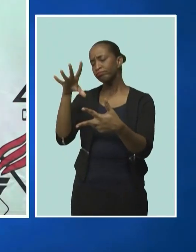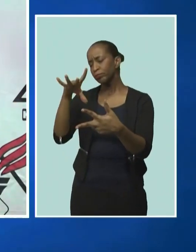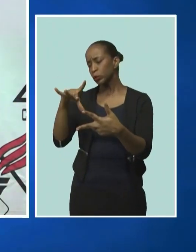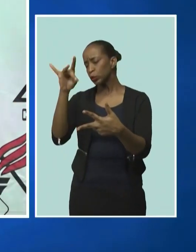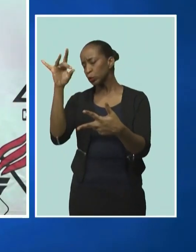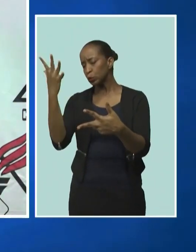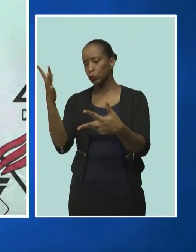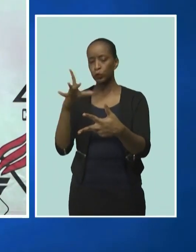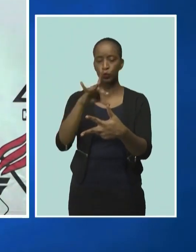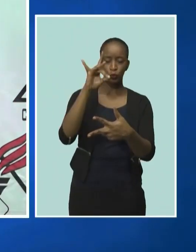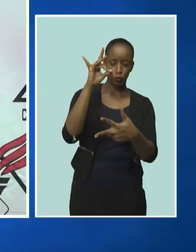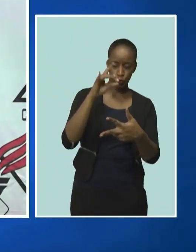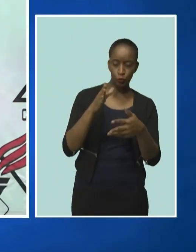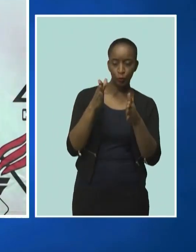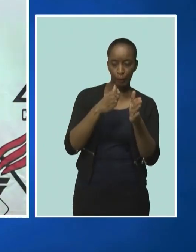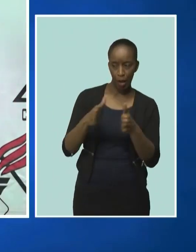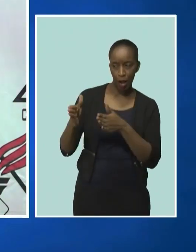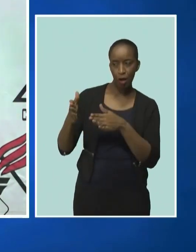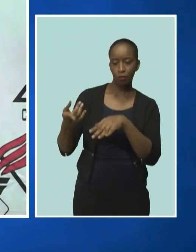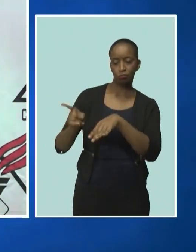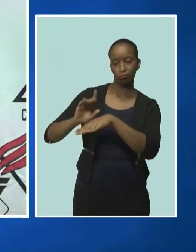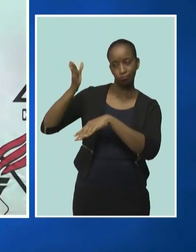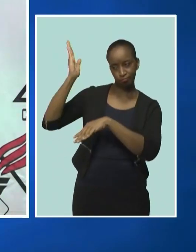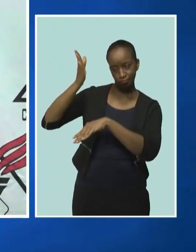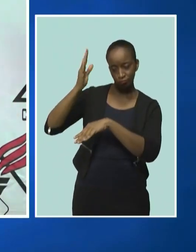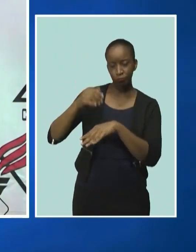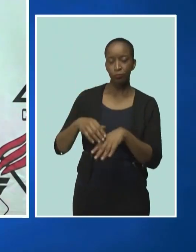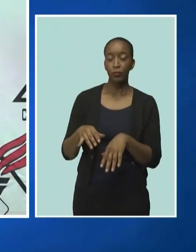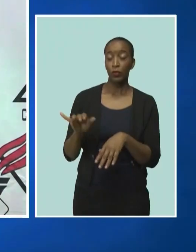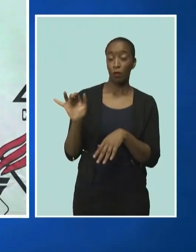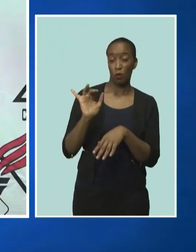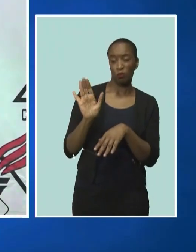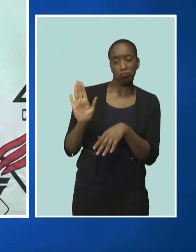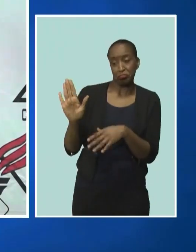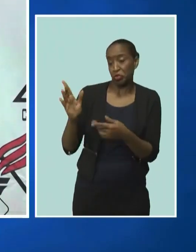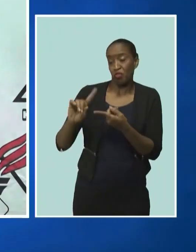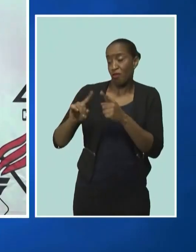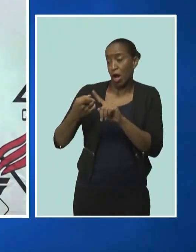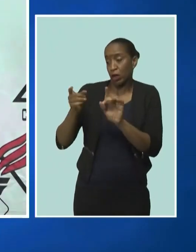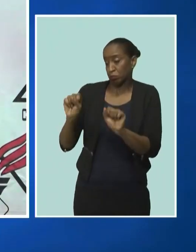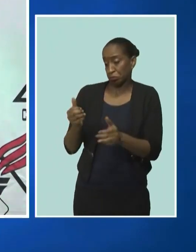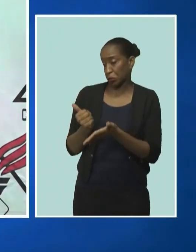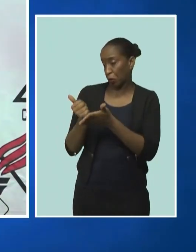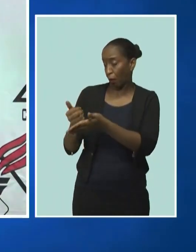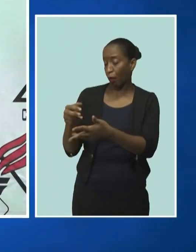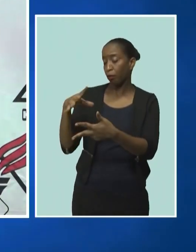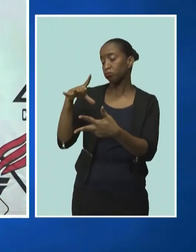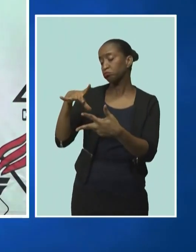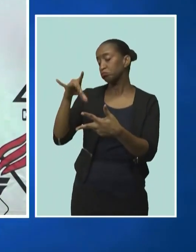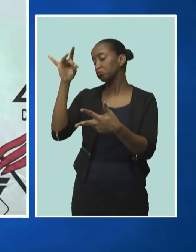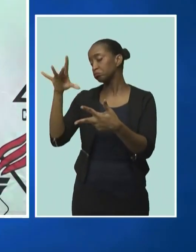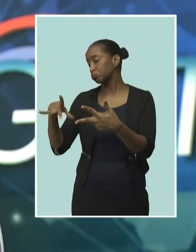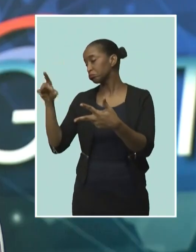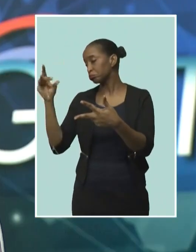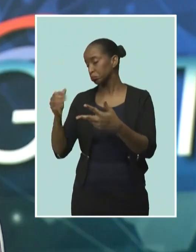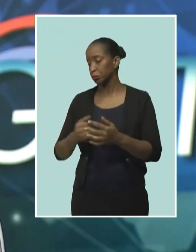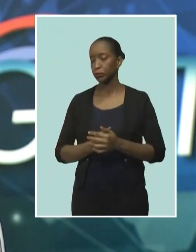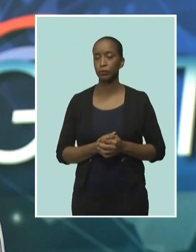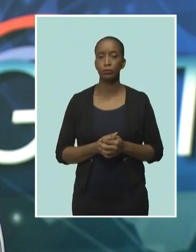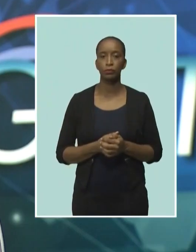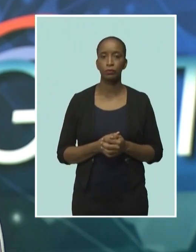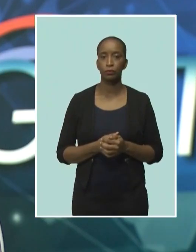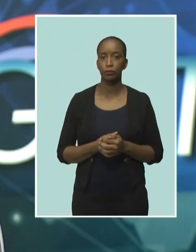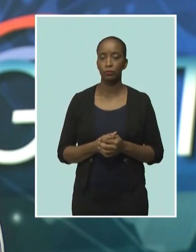mentors, even your friends, but you have to select a topic that you think that you can handle best.